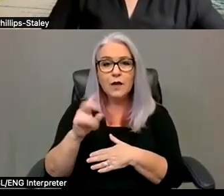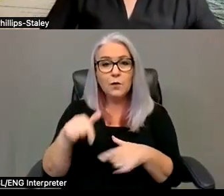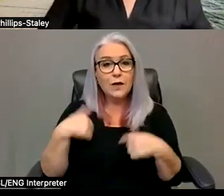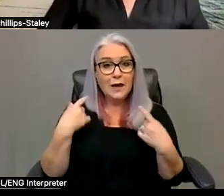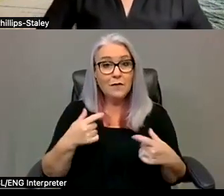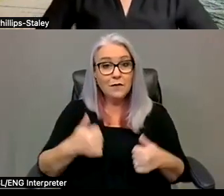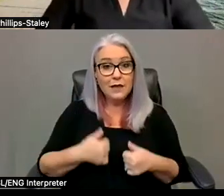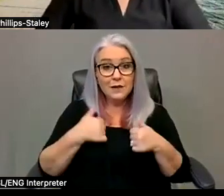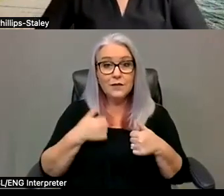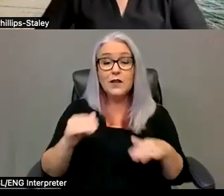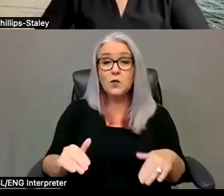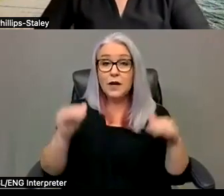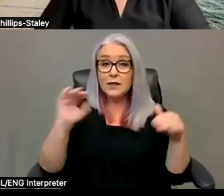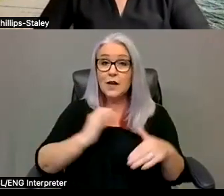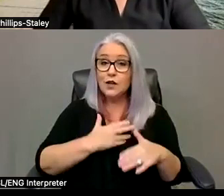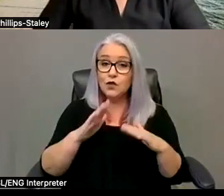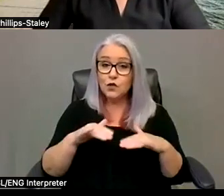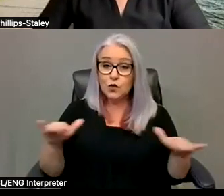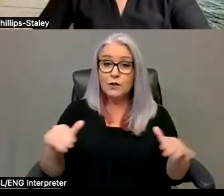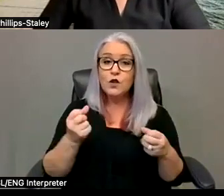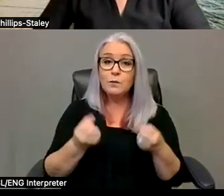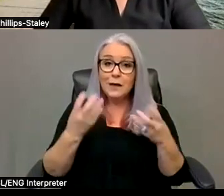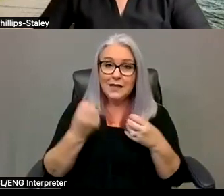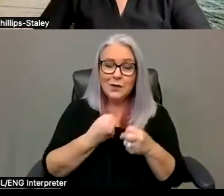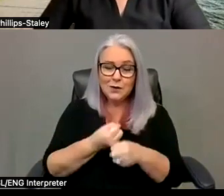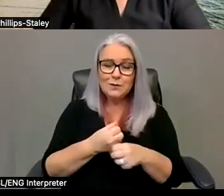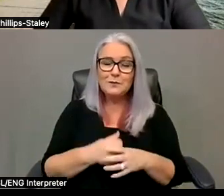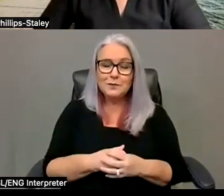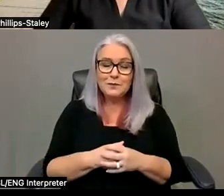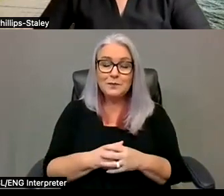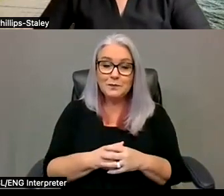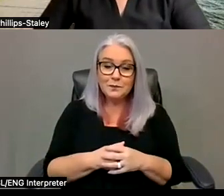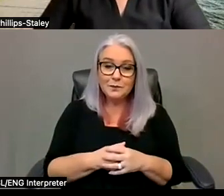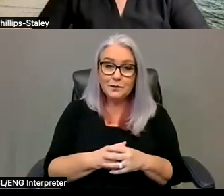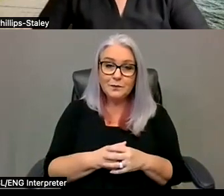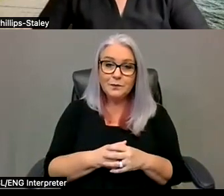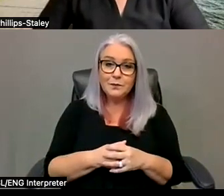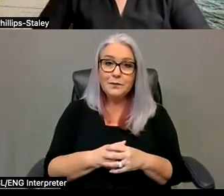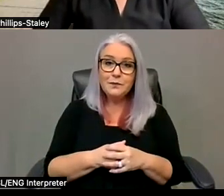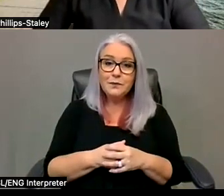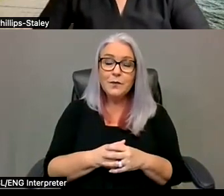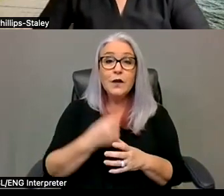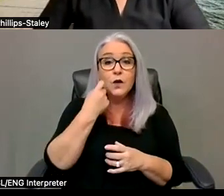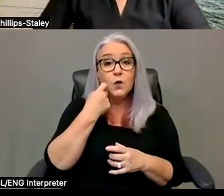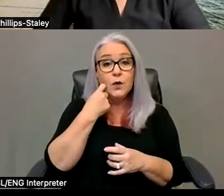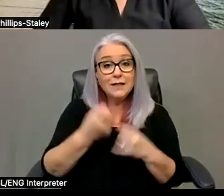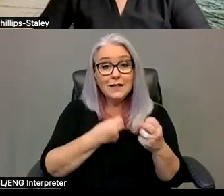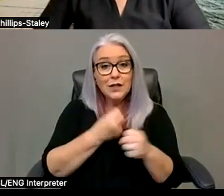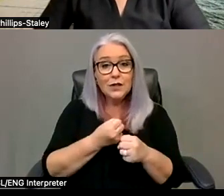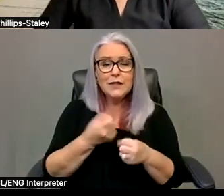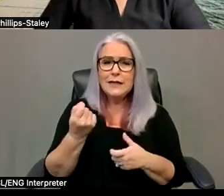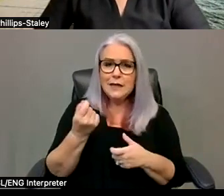lived in and raised our children in for so many years. And in recent years, I've become increasingly concerned